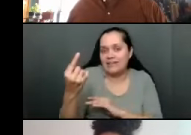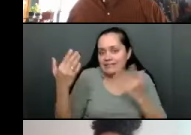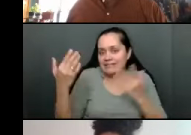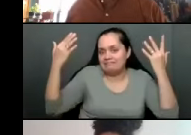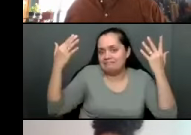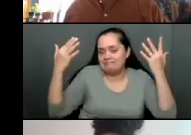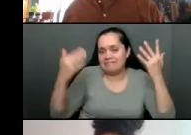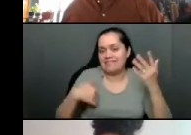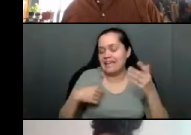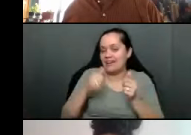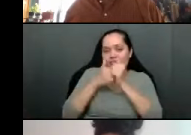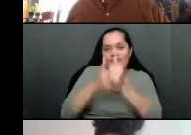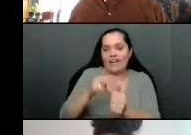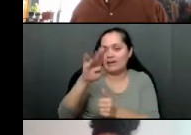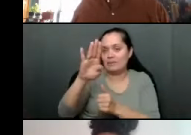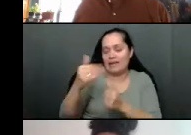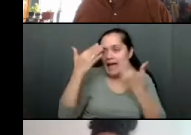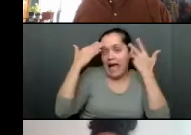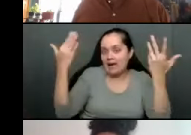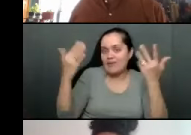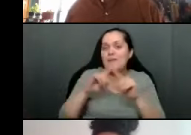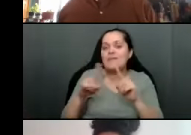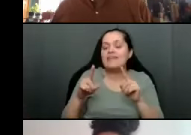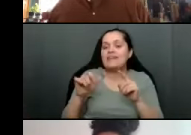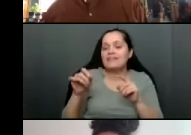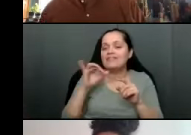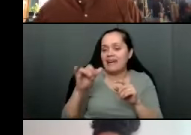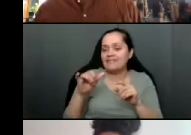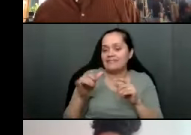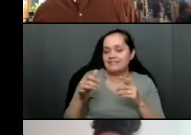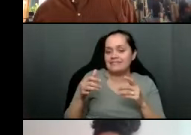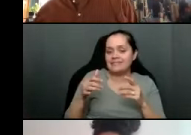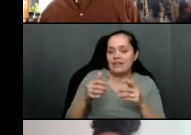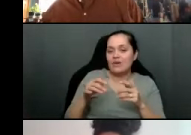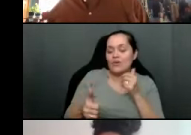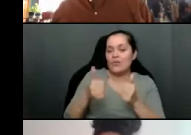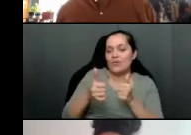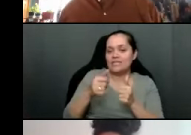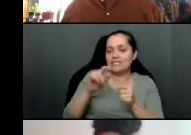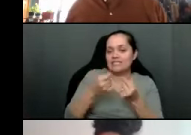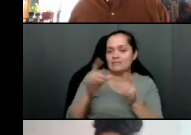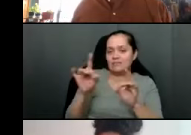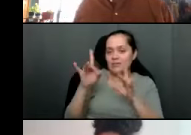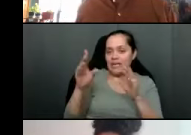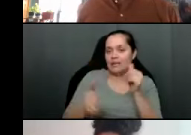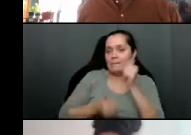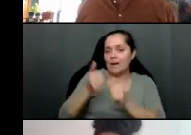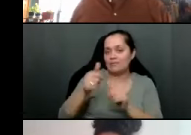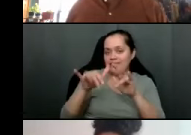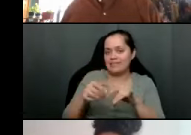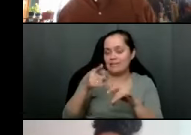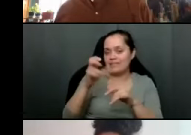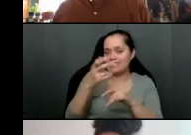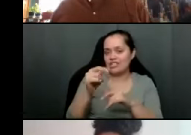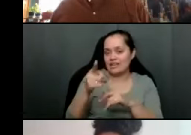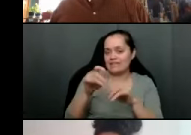Say, I don't follow the NBA. But otherwise, yeah, which team do you hate the most in the